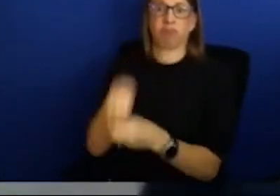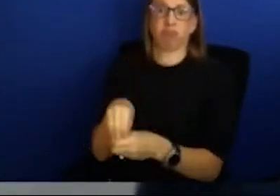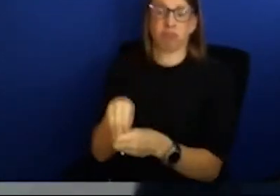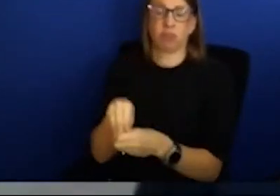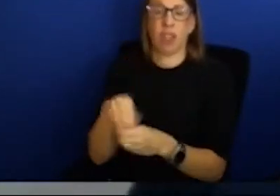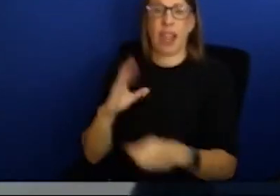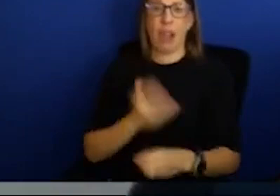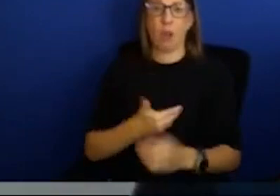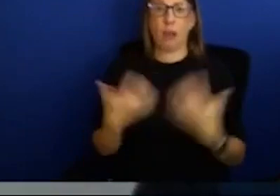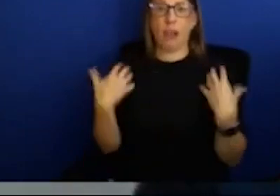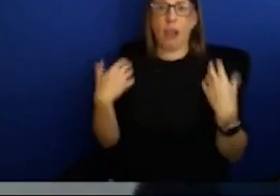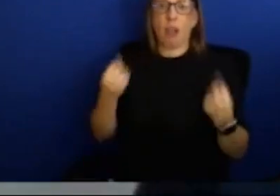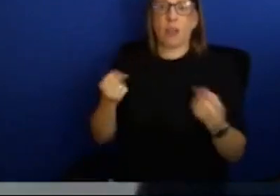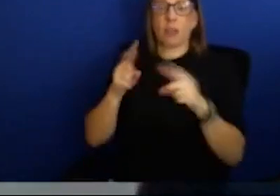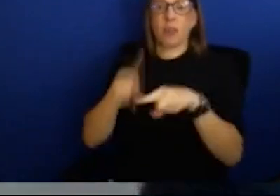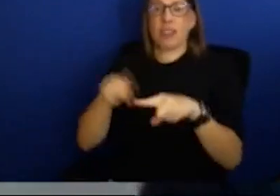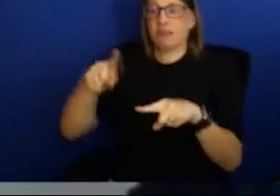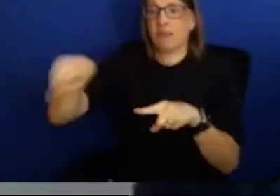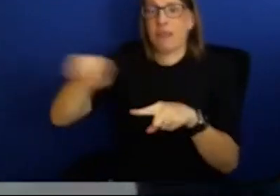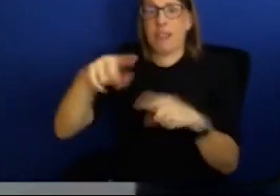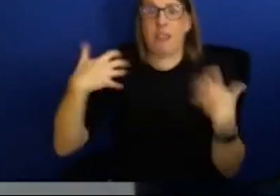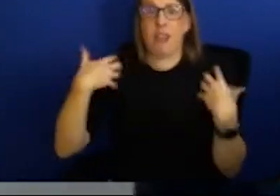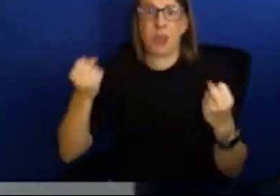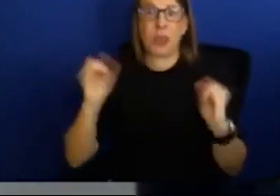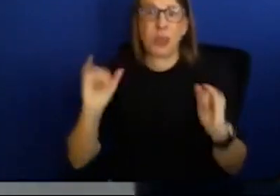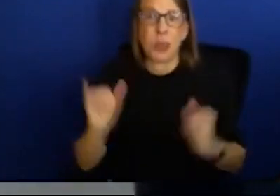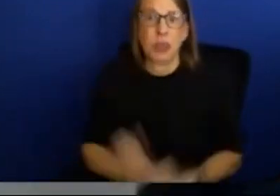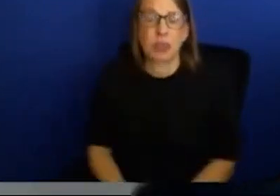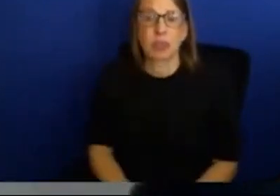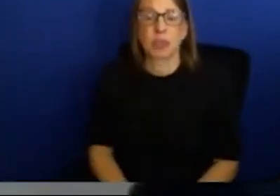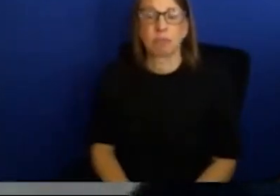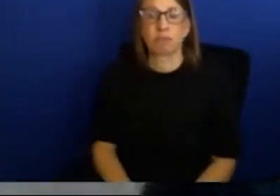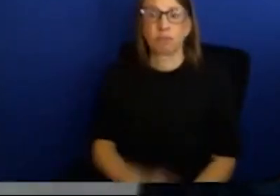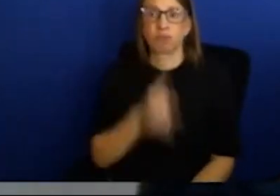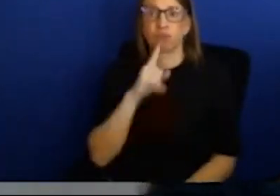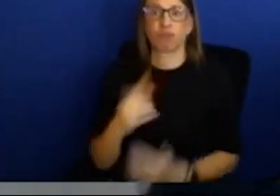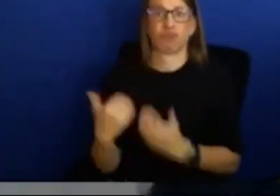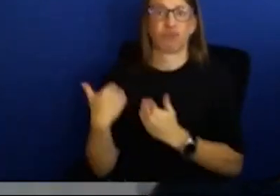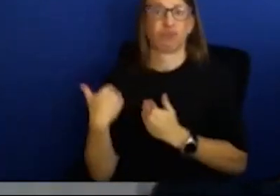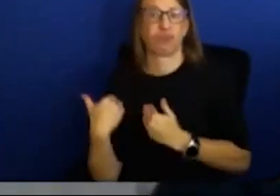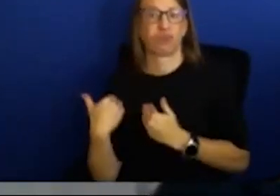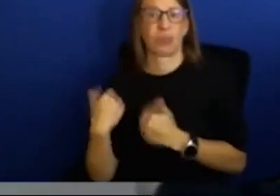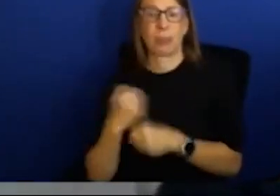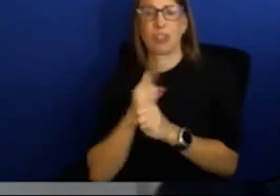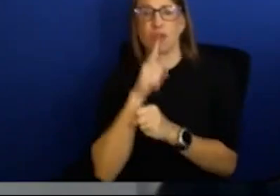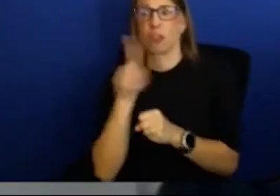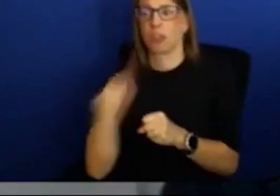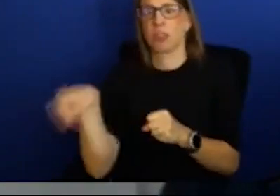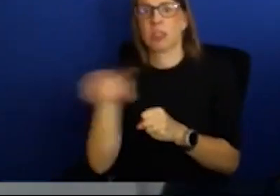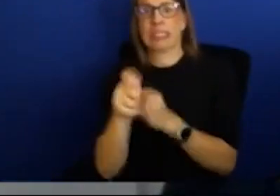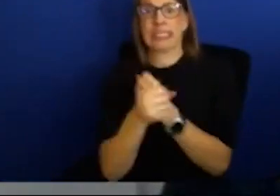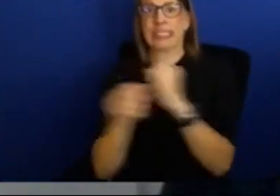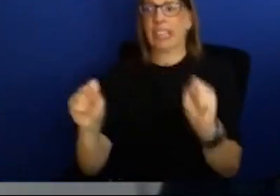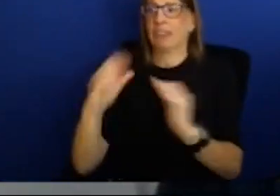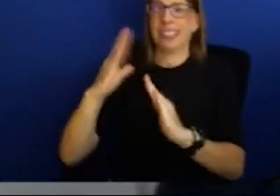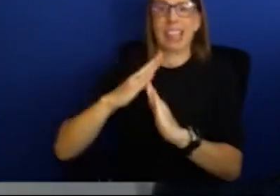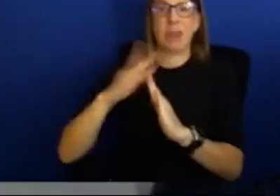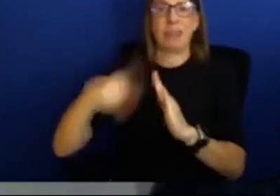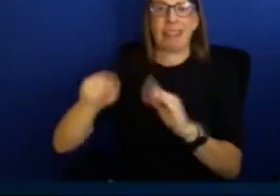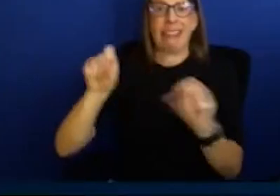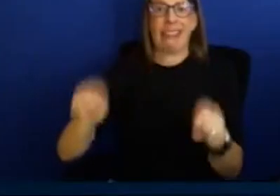on the health of others in this situation too. So it's really on us to make sure that everybody around us is in the safest position they possibly can